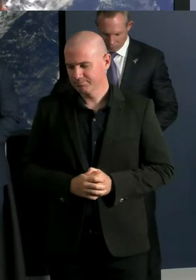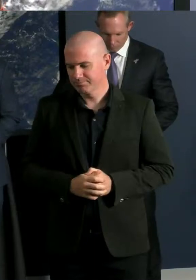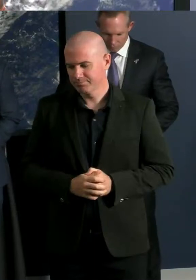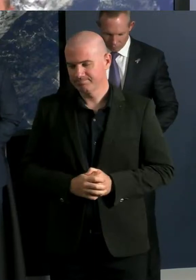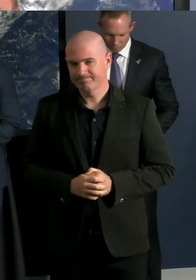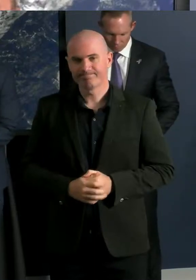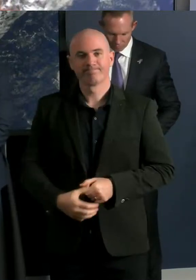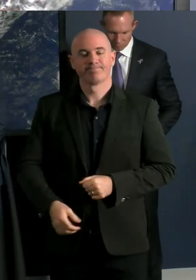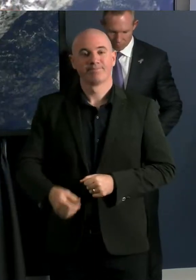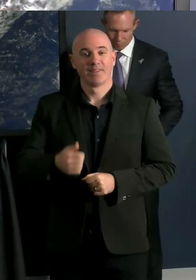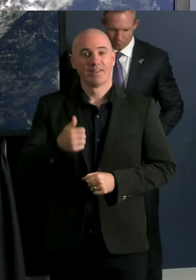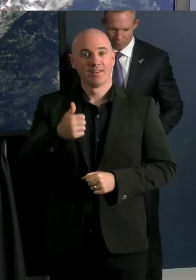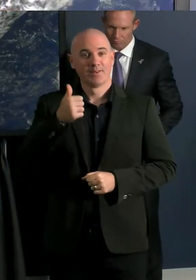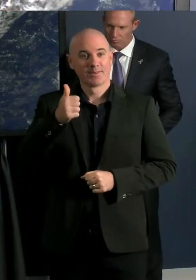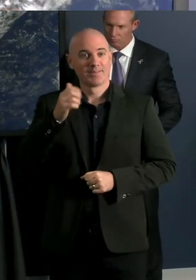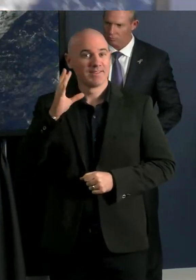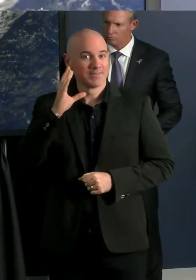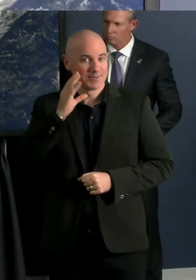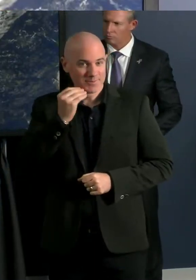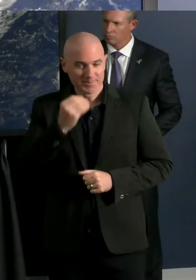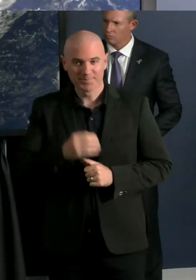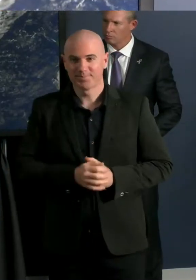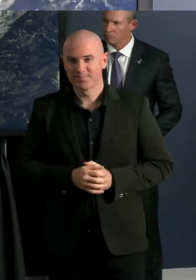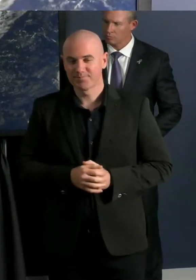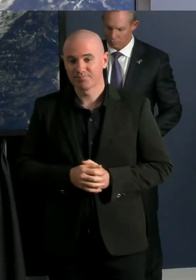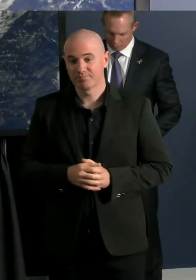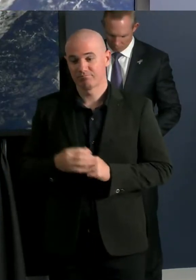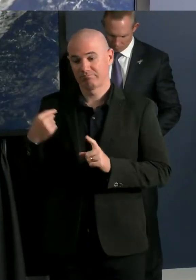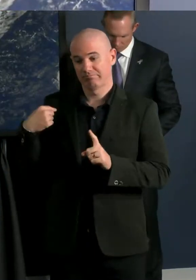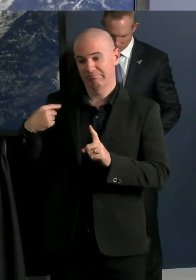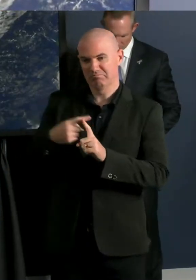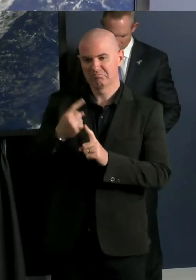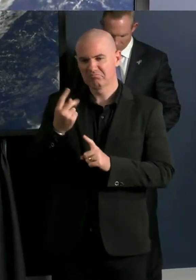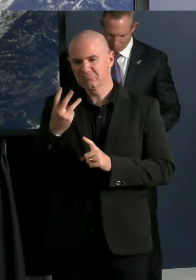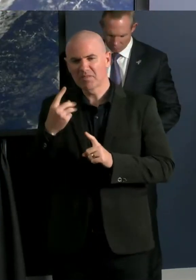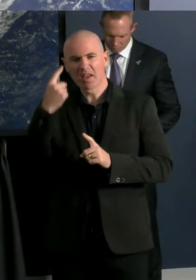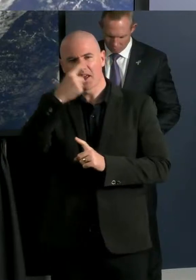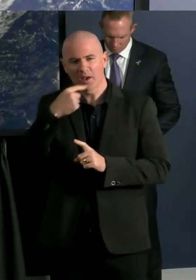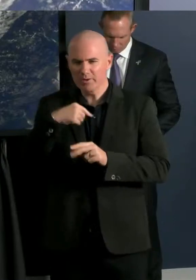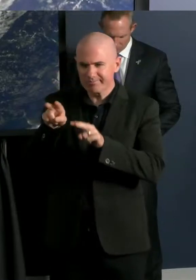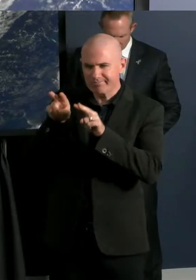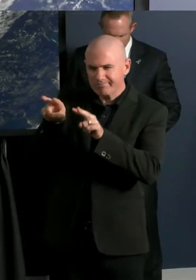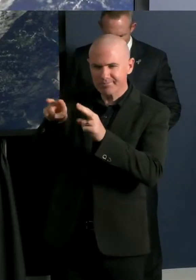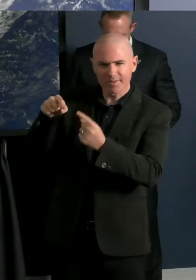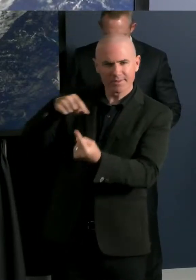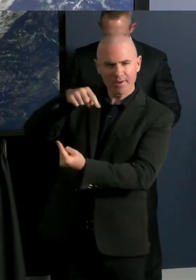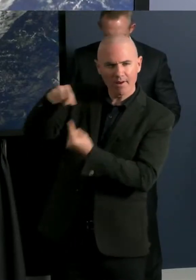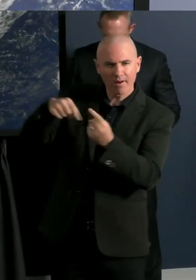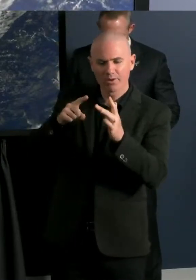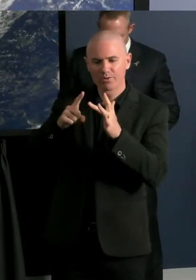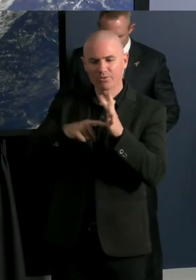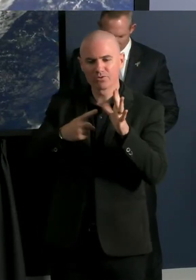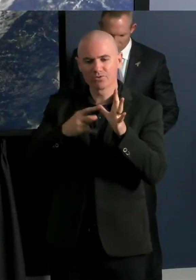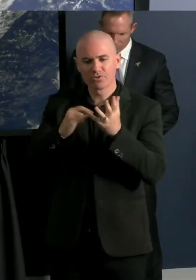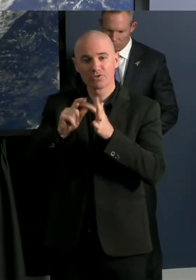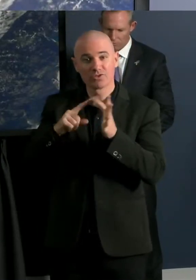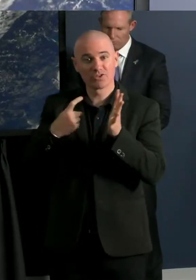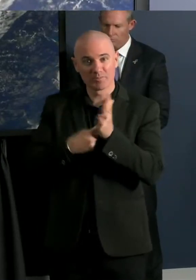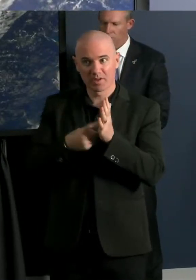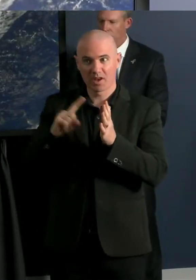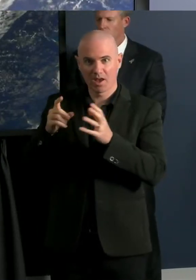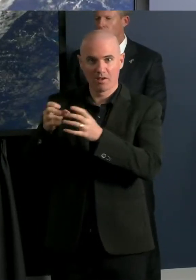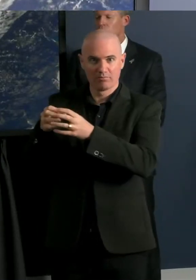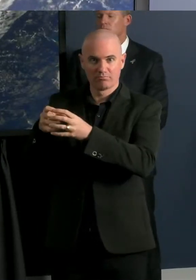Good afternoon. Over the last few hours, we have seen Tropical Cyclone Jasper strengthen, and it is now a Category